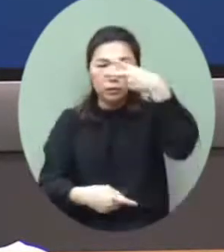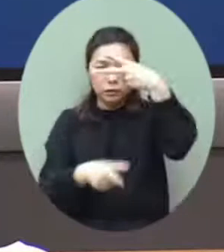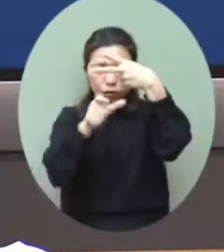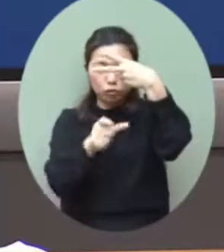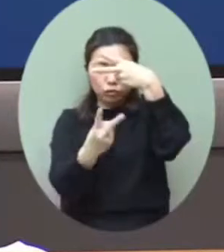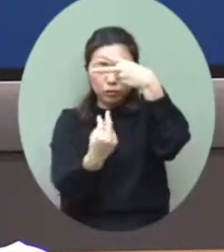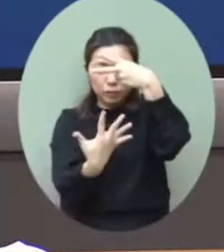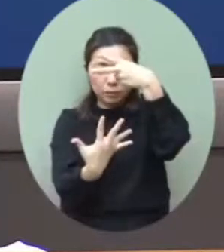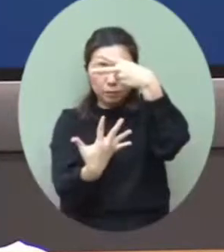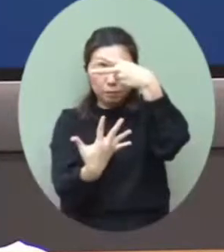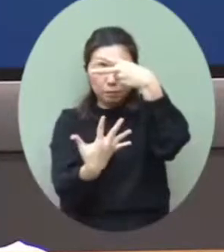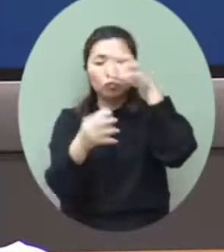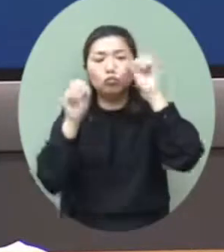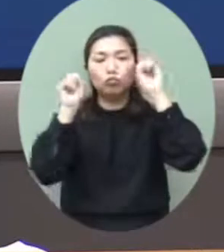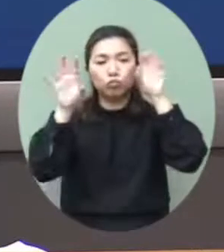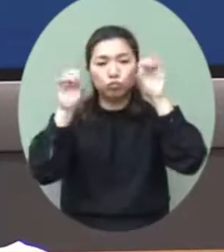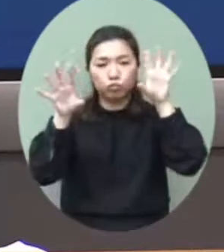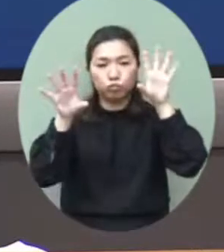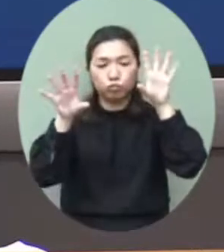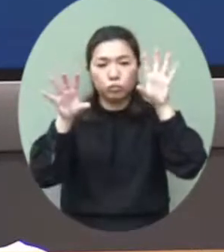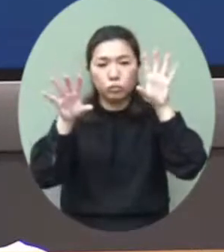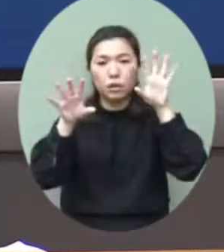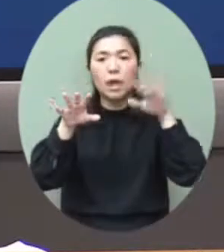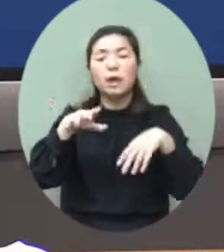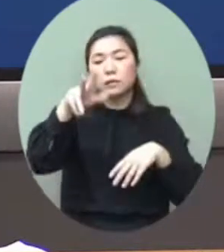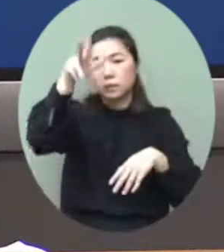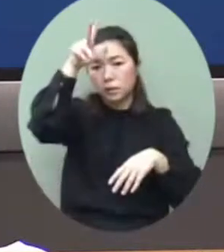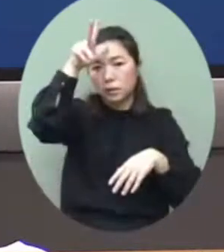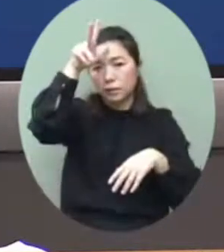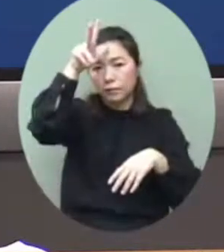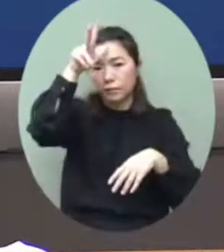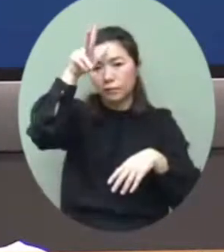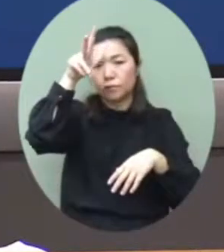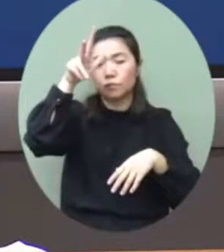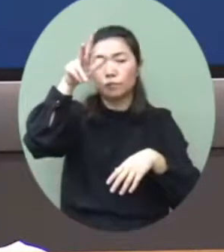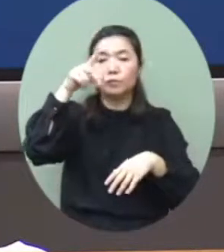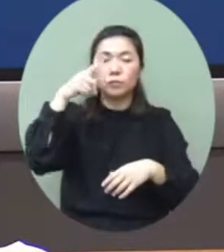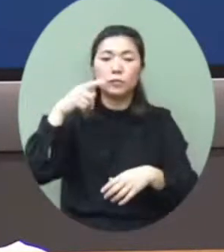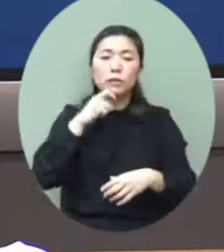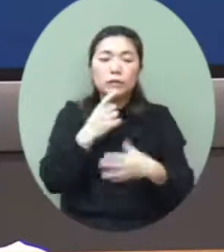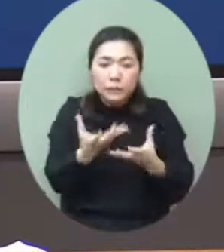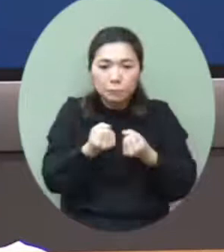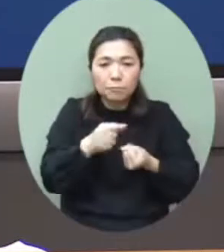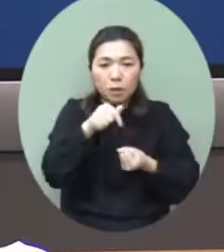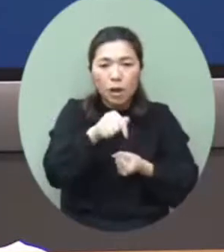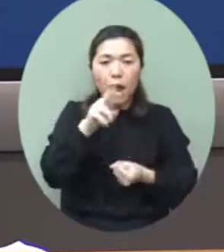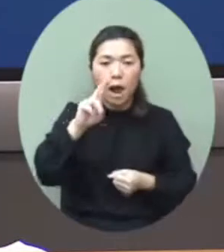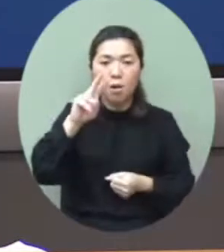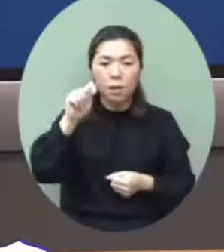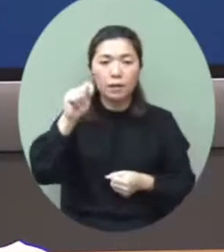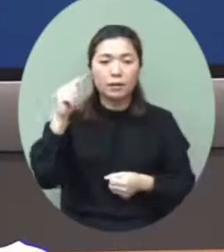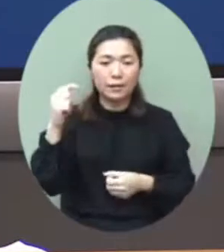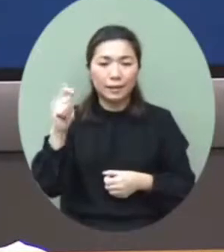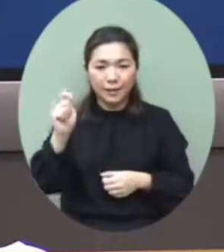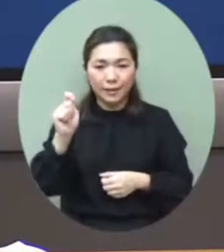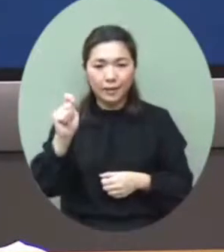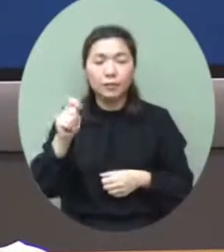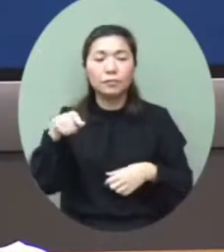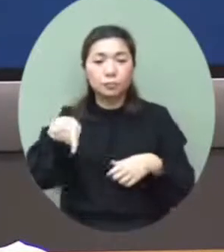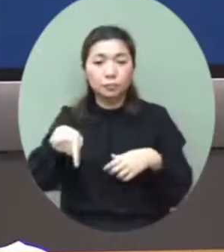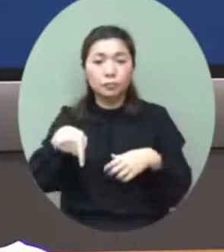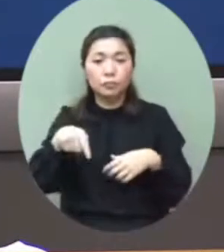undertaken the following measures. On the 25th of February, it was announced that the SL government will